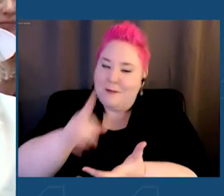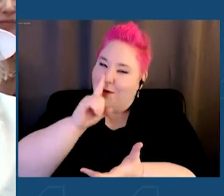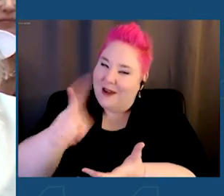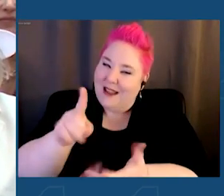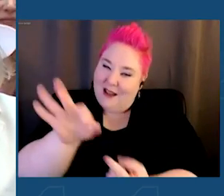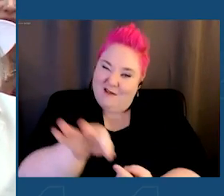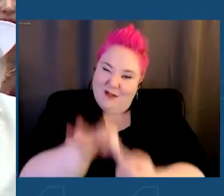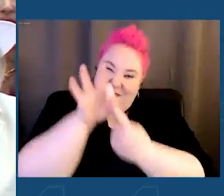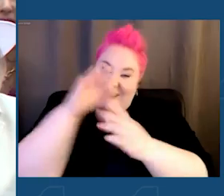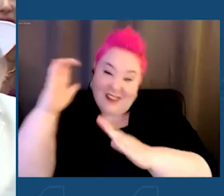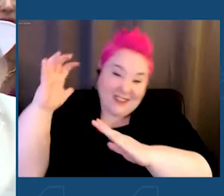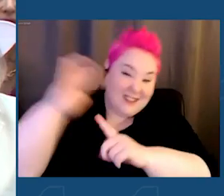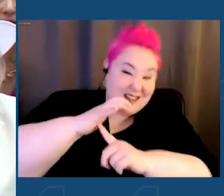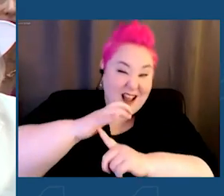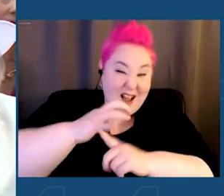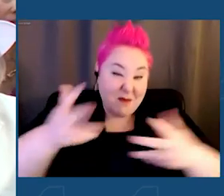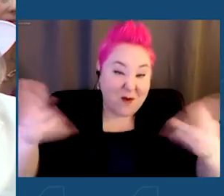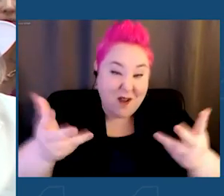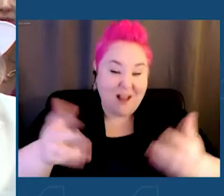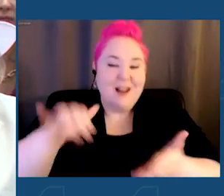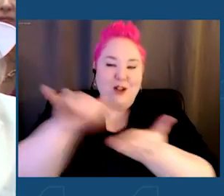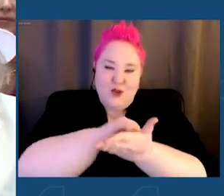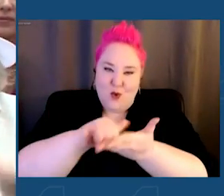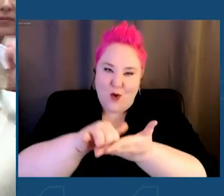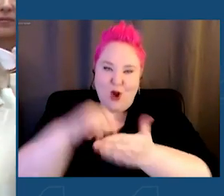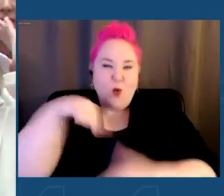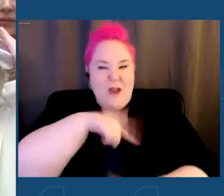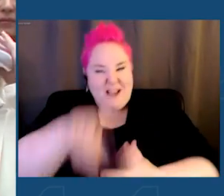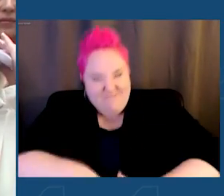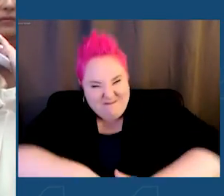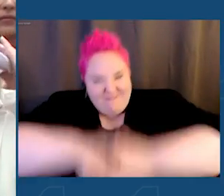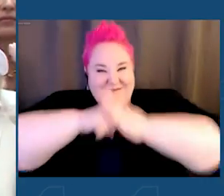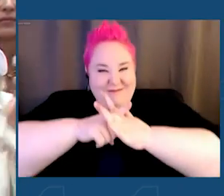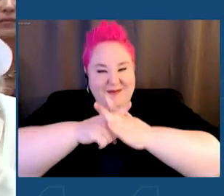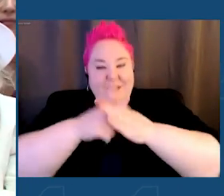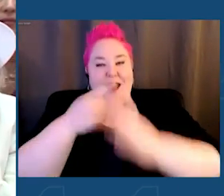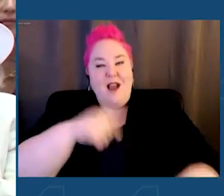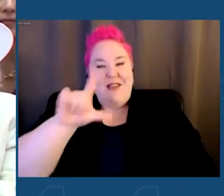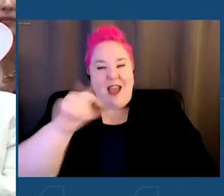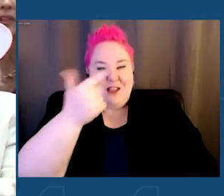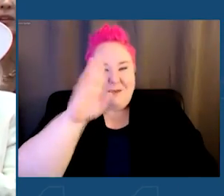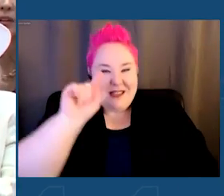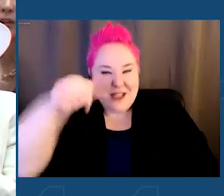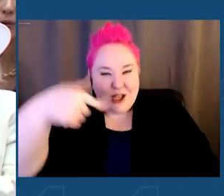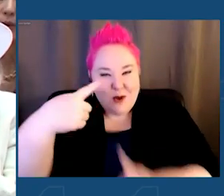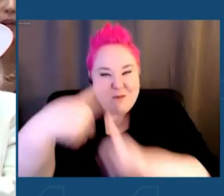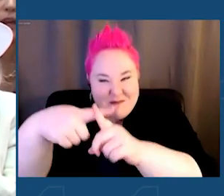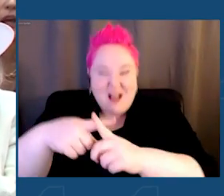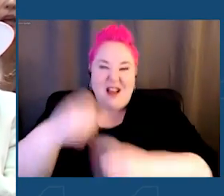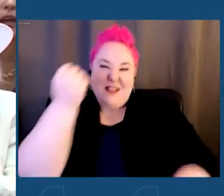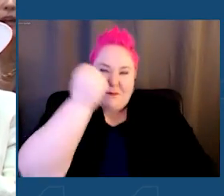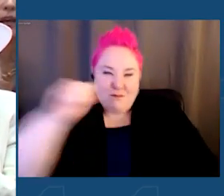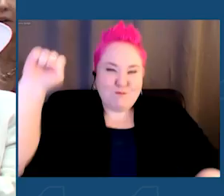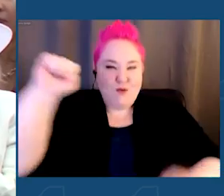say that they are the birthplace of the LGBTQ plus movement. It is right here in New York, my friends.